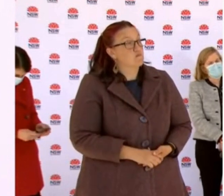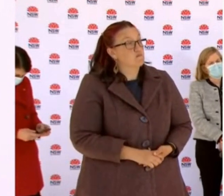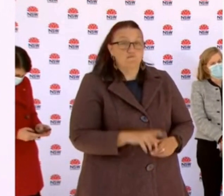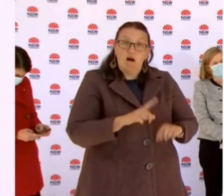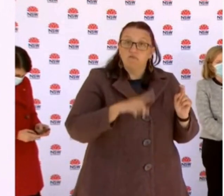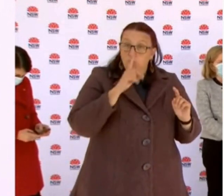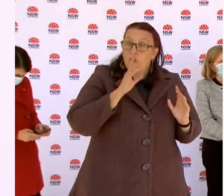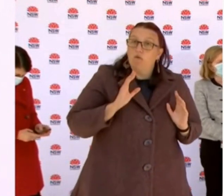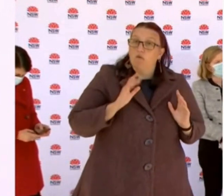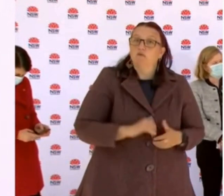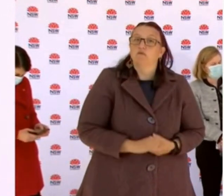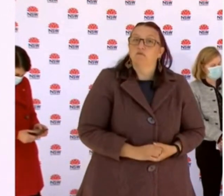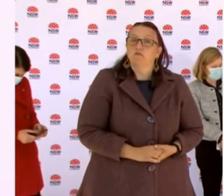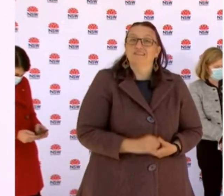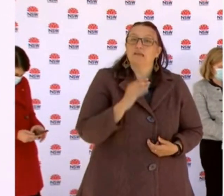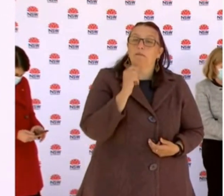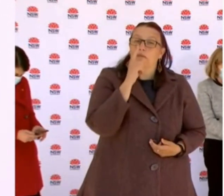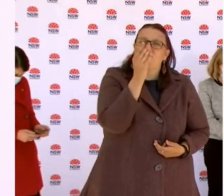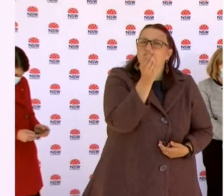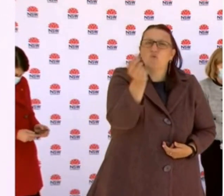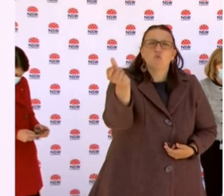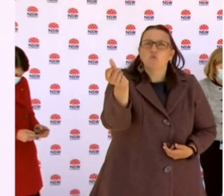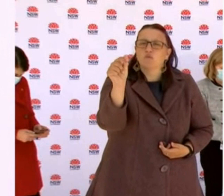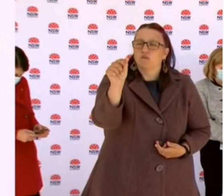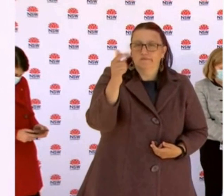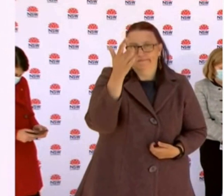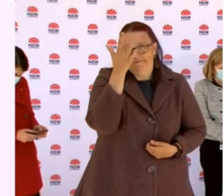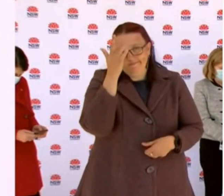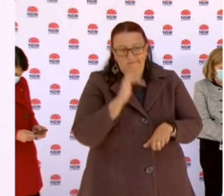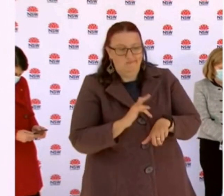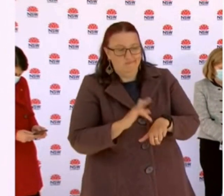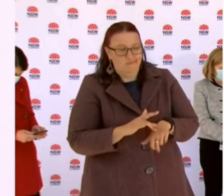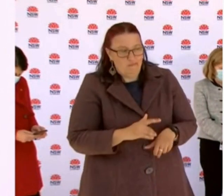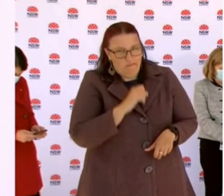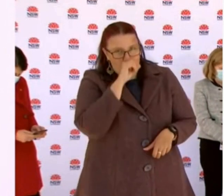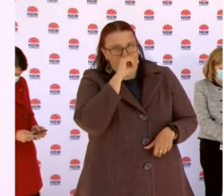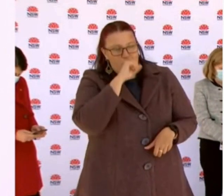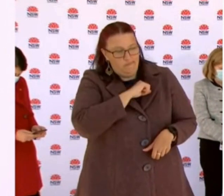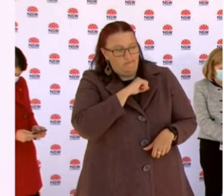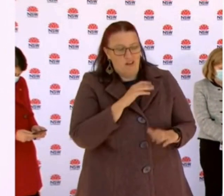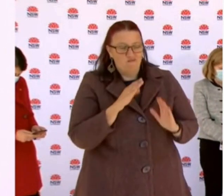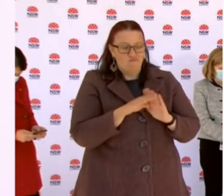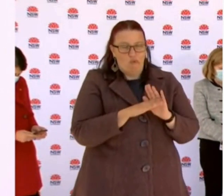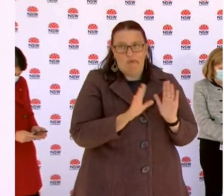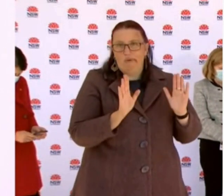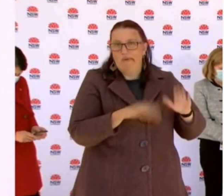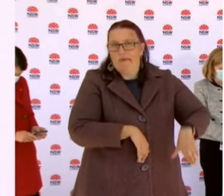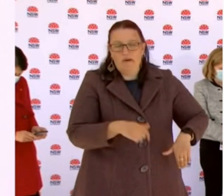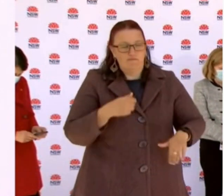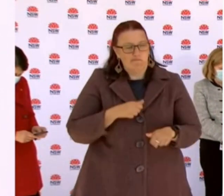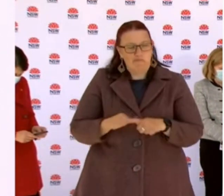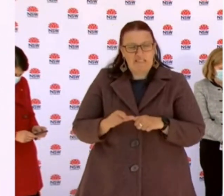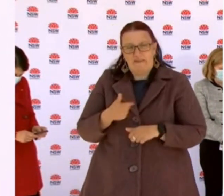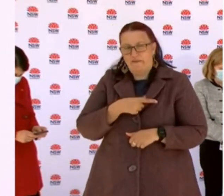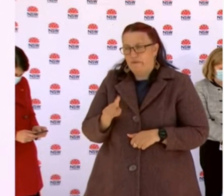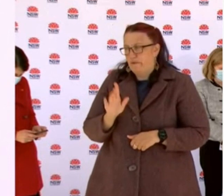to be doing. I would say to those few people who are thinking that the rules are somehow not for them, that they're more entitled than the rest of us